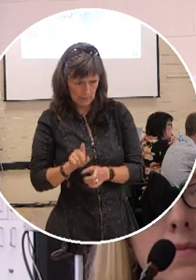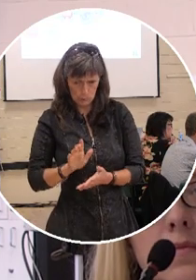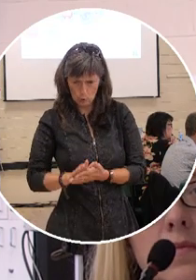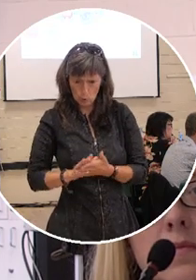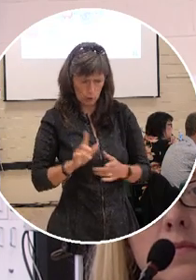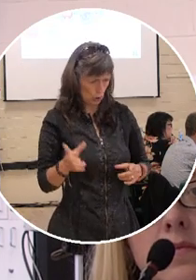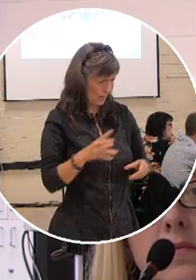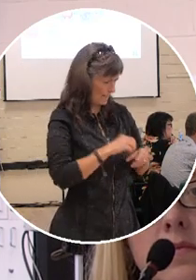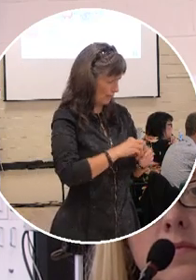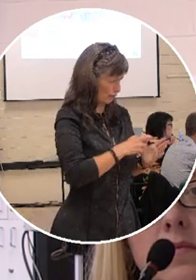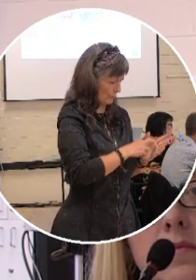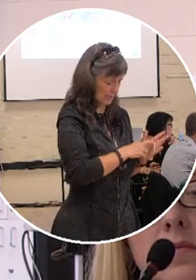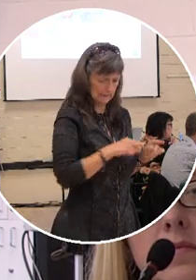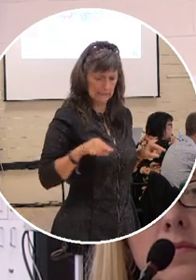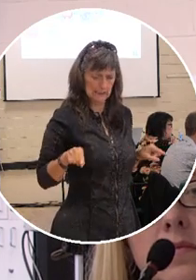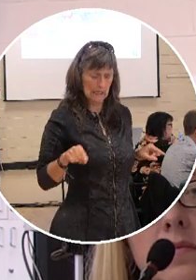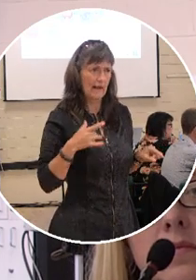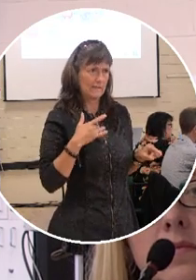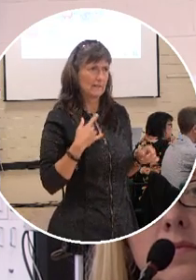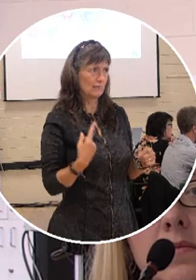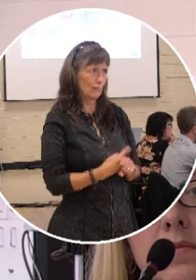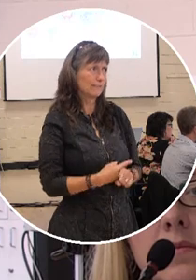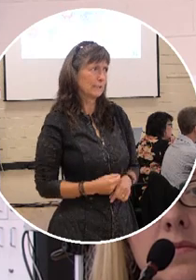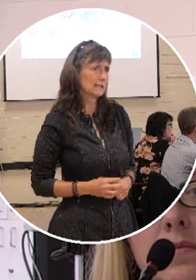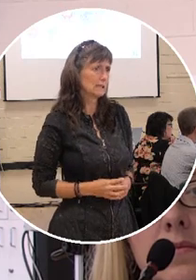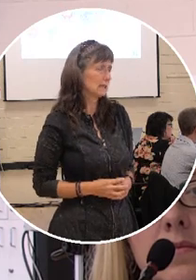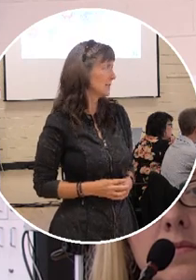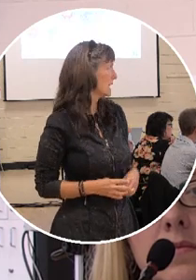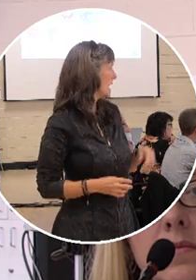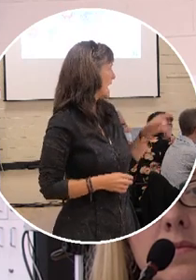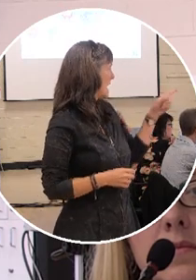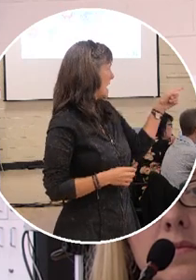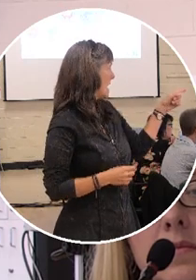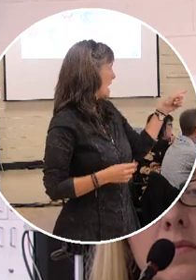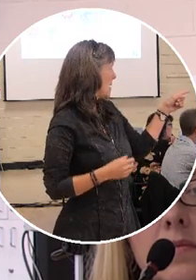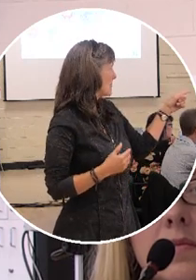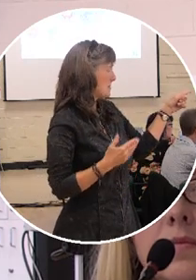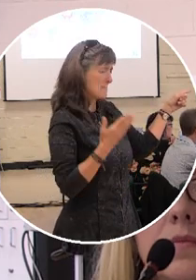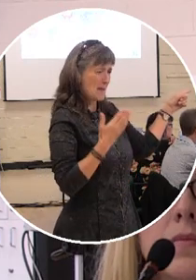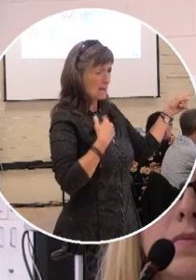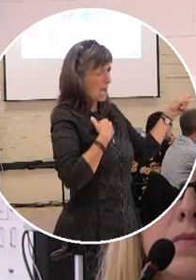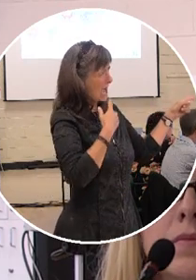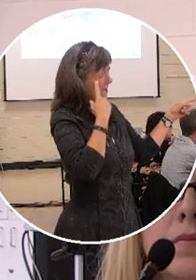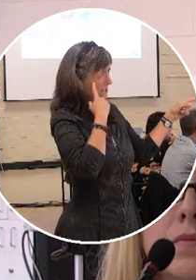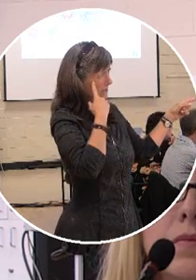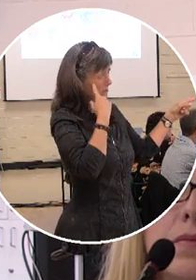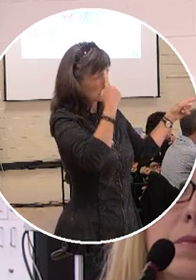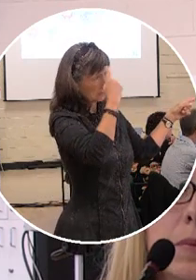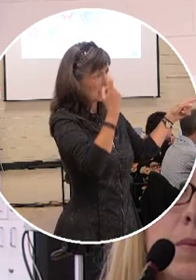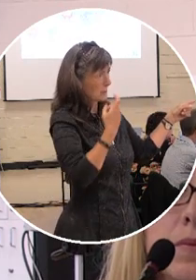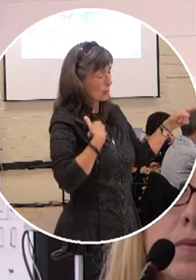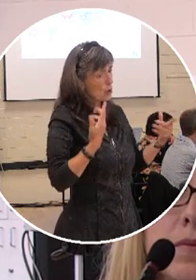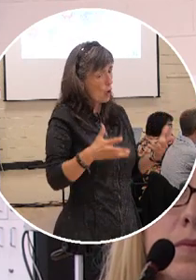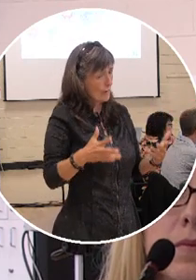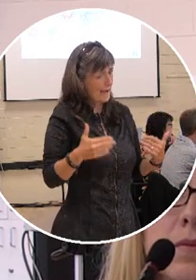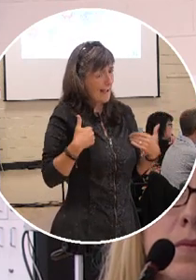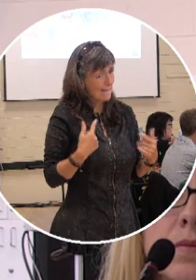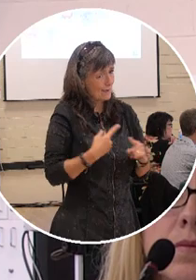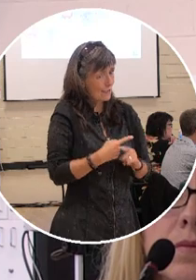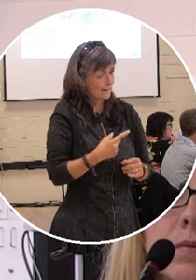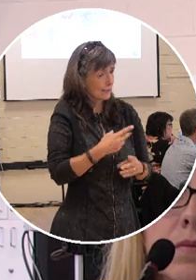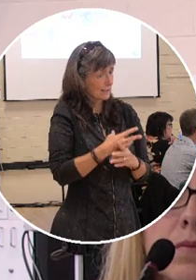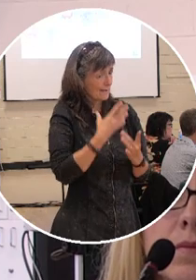We have. I don't know. Maybe I dreamt it up, but we're going to have some cross debate here now. We have conflict of interest